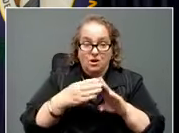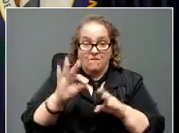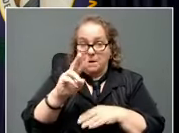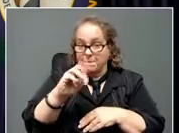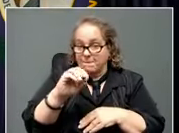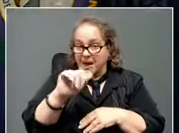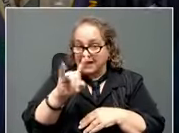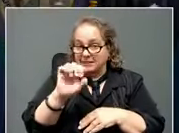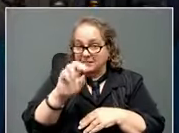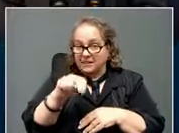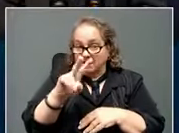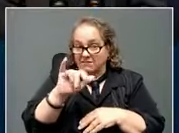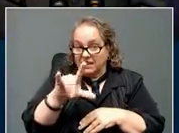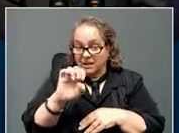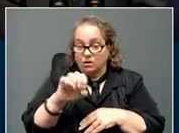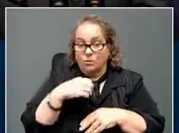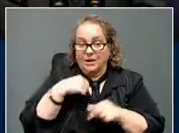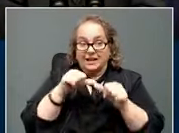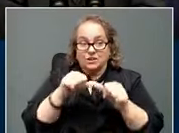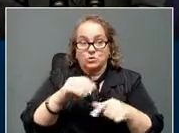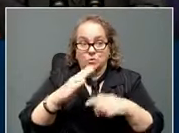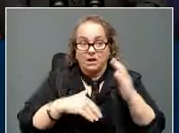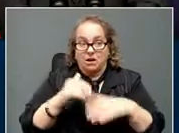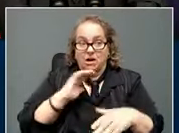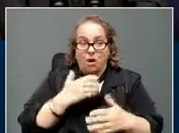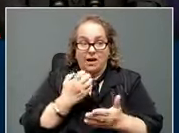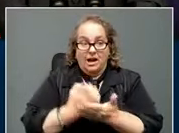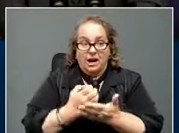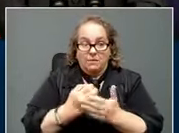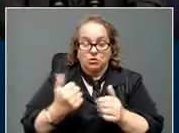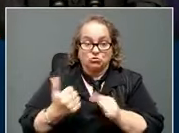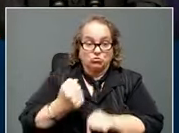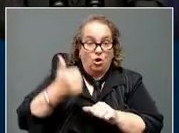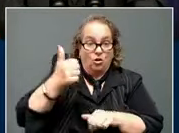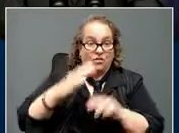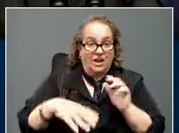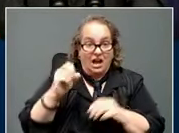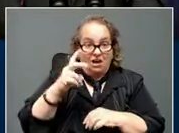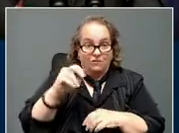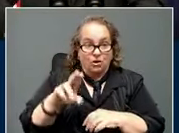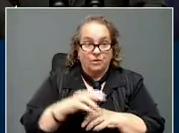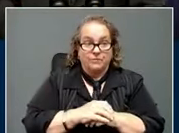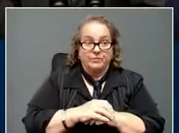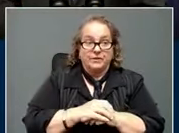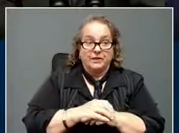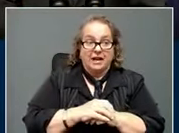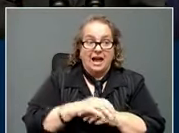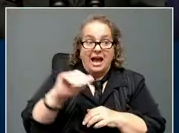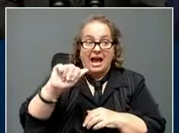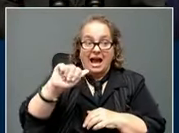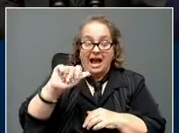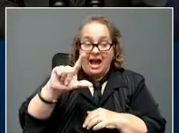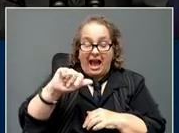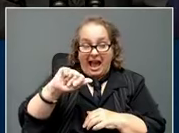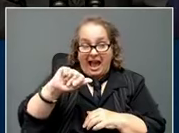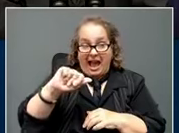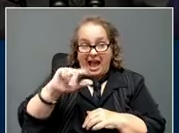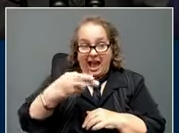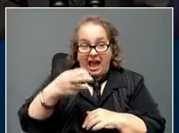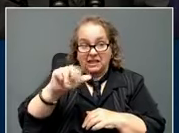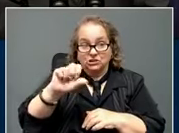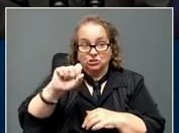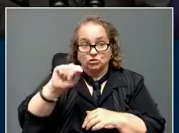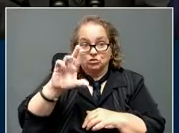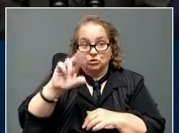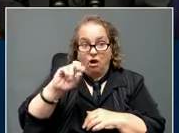to build back our economy stronger than ever in the Commonwealth. Alstrom Monkshaw plans to expand its presence in